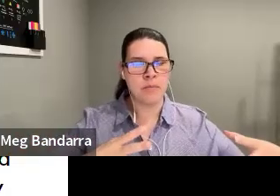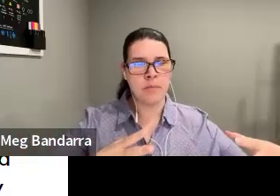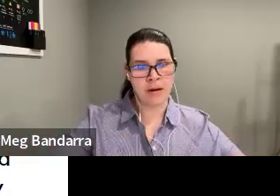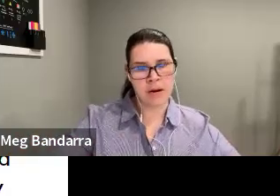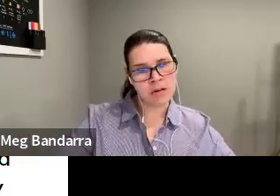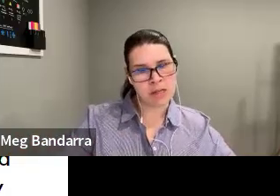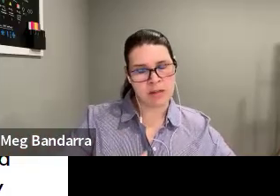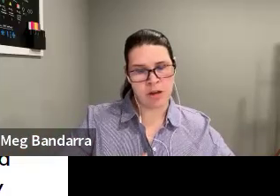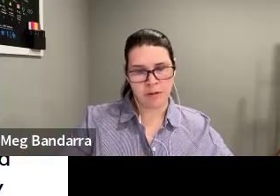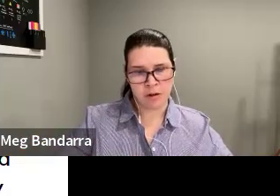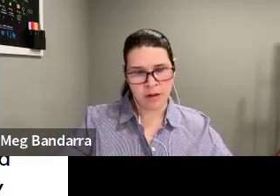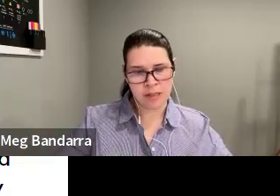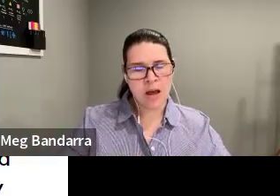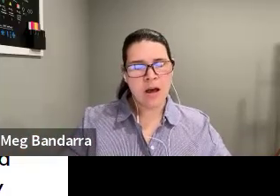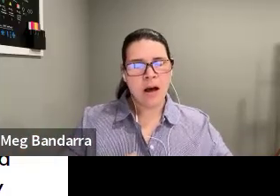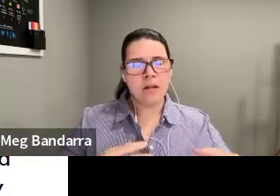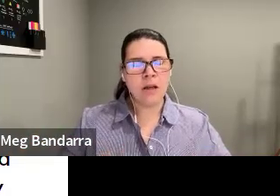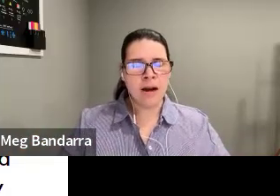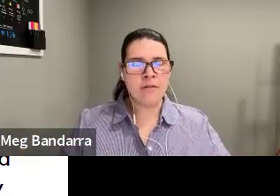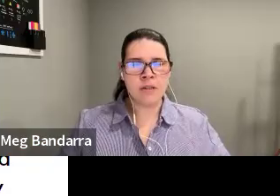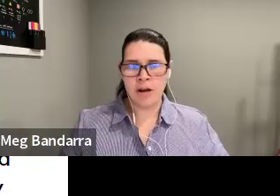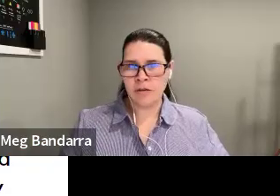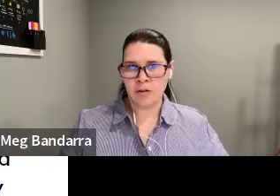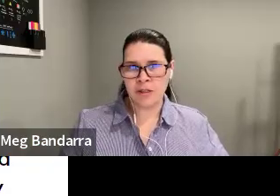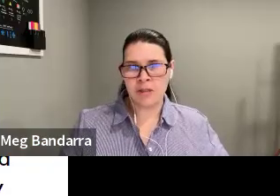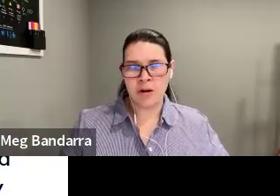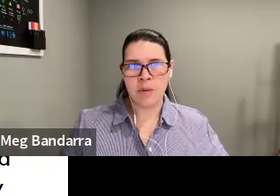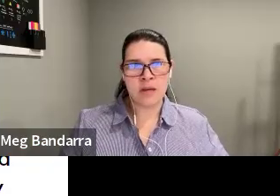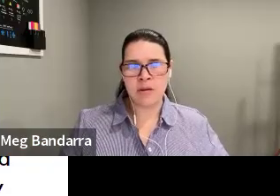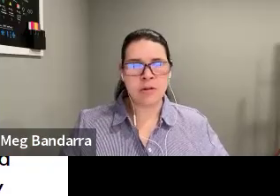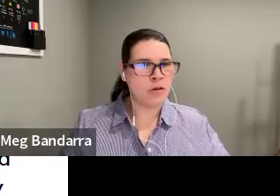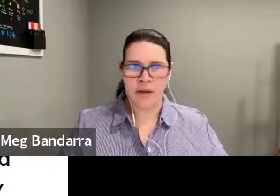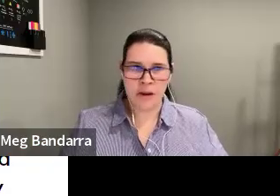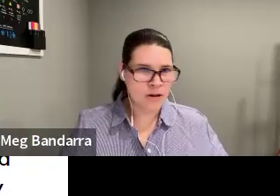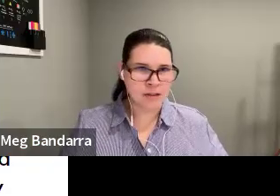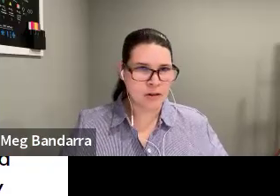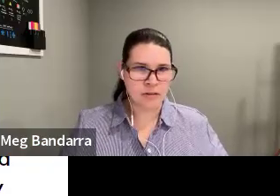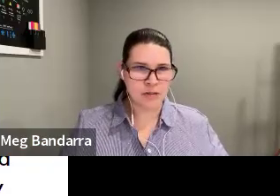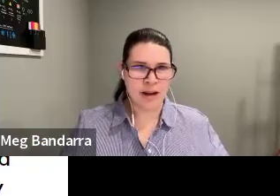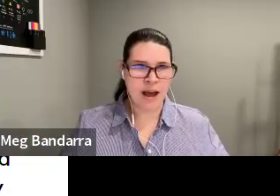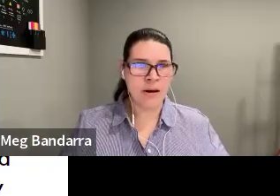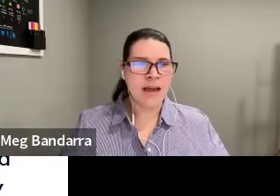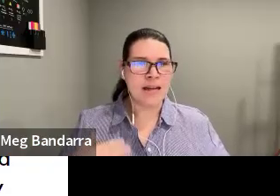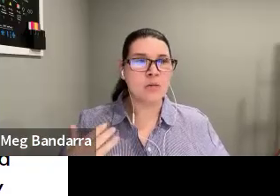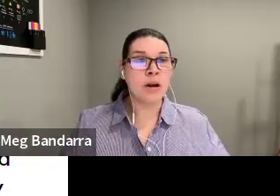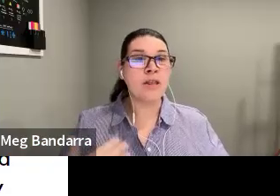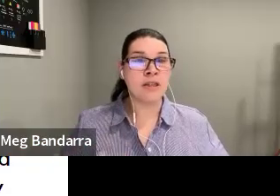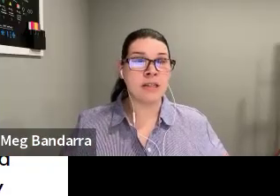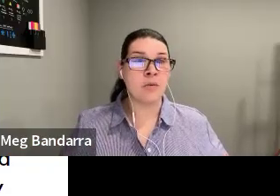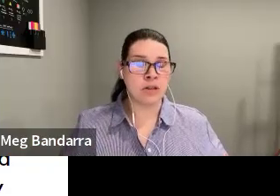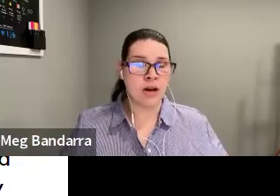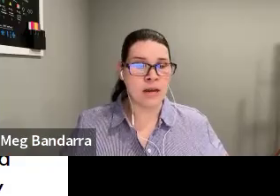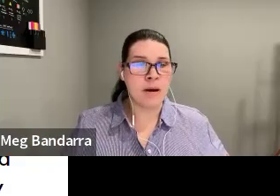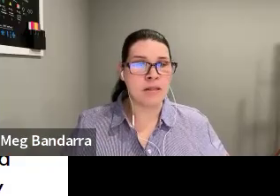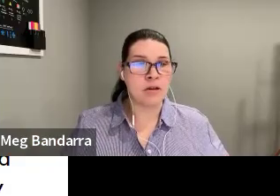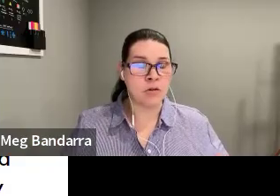and barriers in soft surface, a lot of the soft surfaces that are being used are not the correct surface right now. And it's one of the